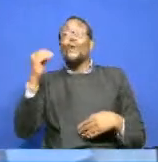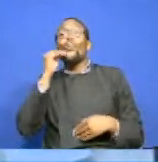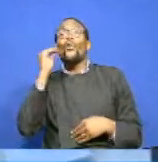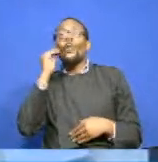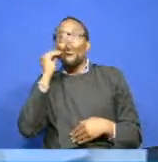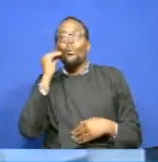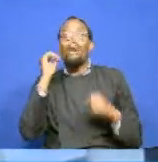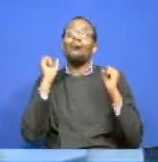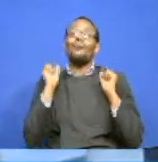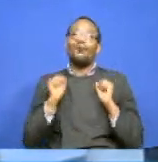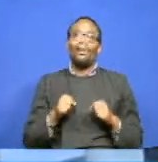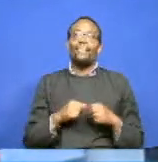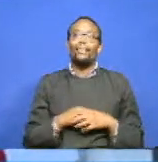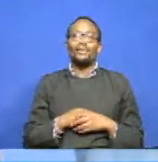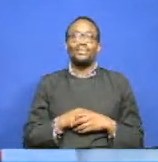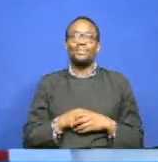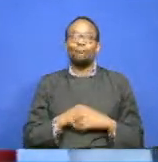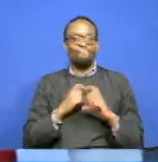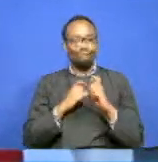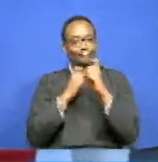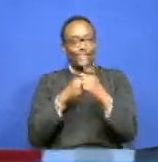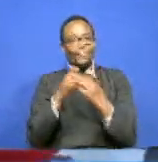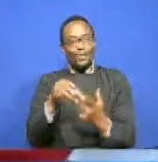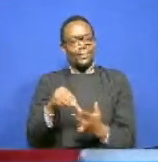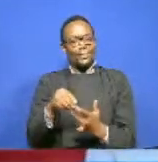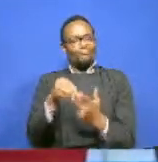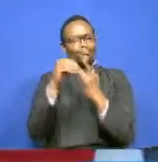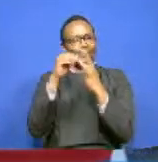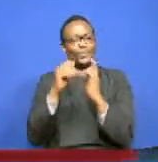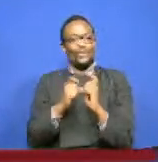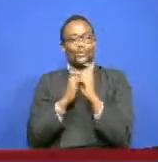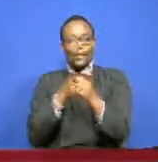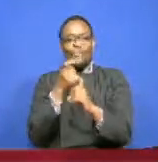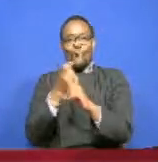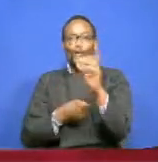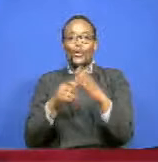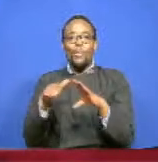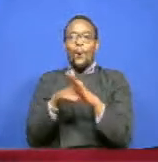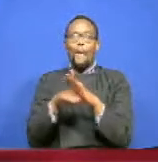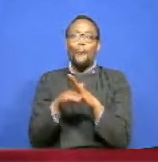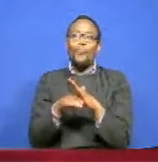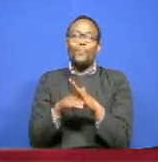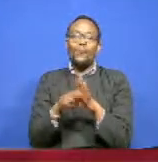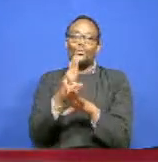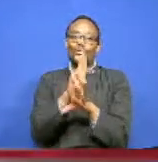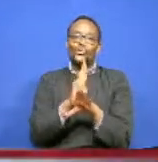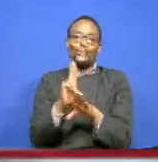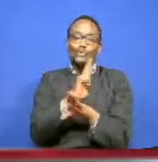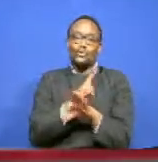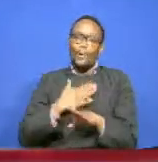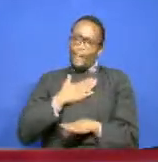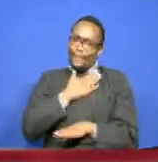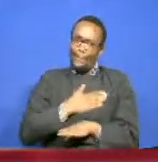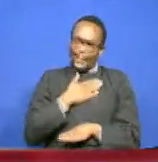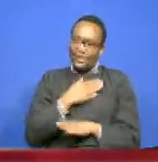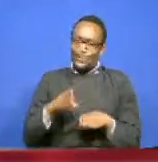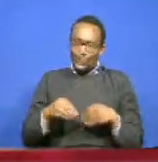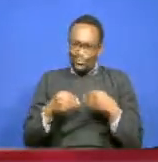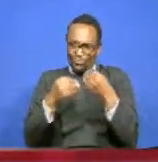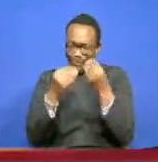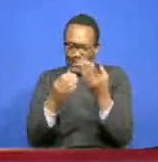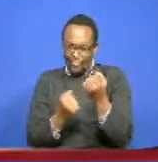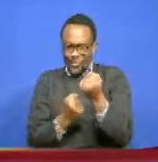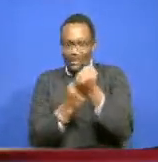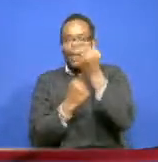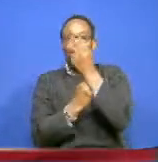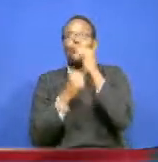him. It is a special gift from a member for your use. Let's continue to be generous to the church